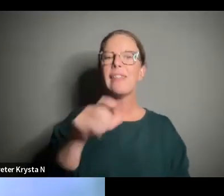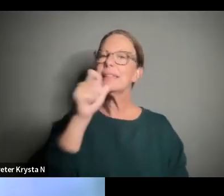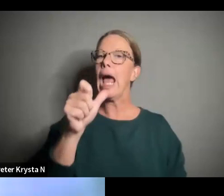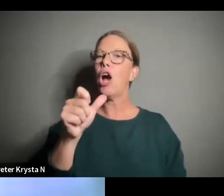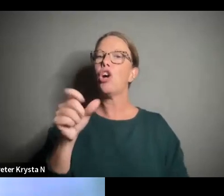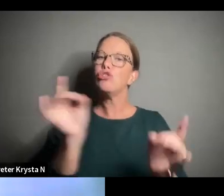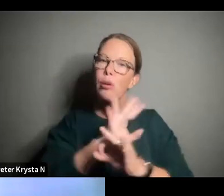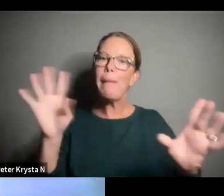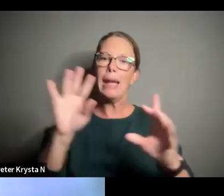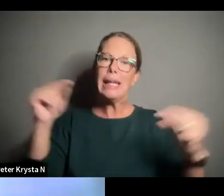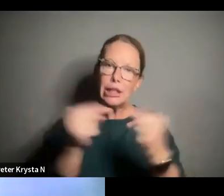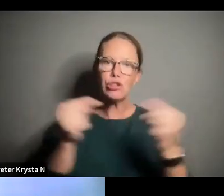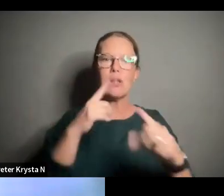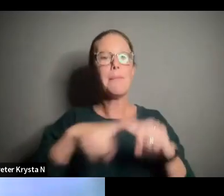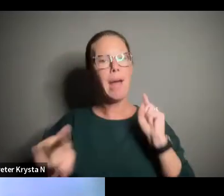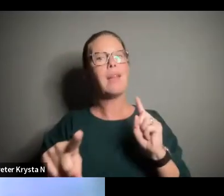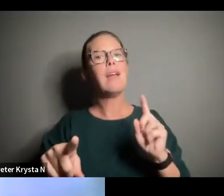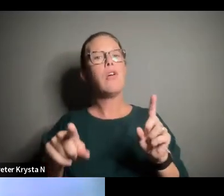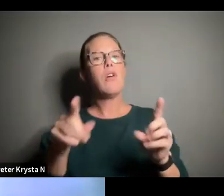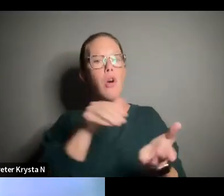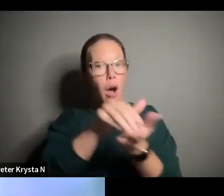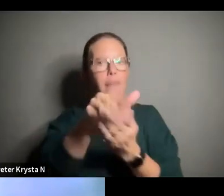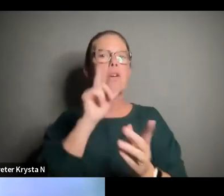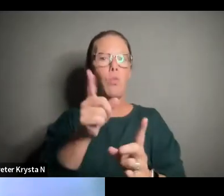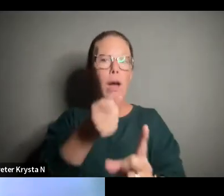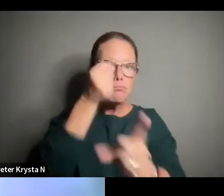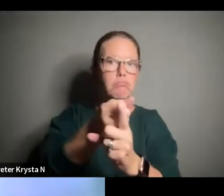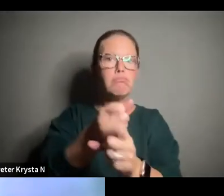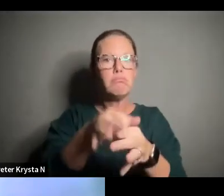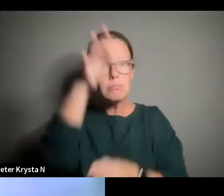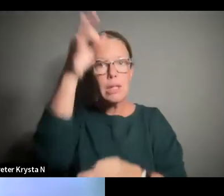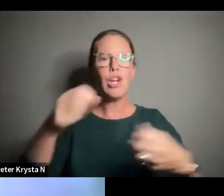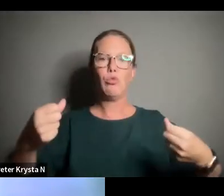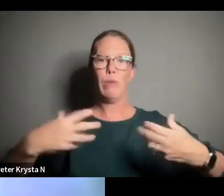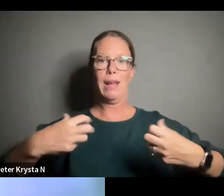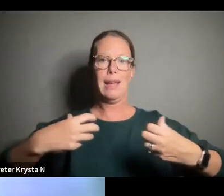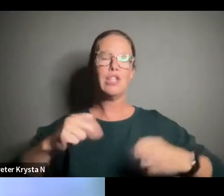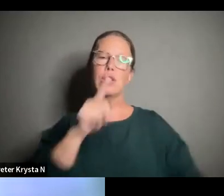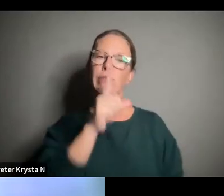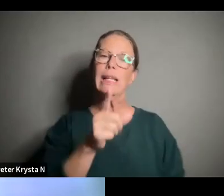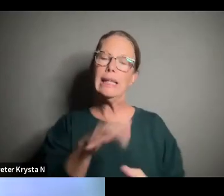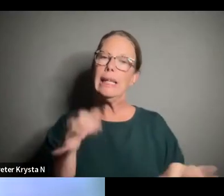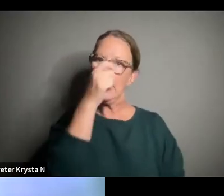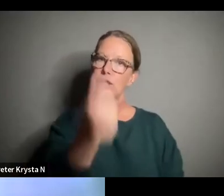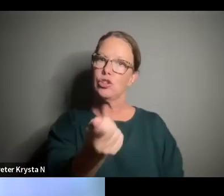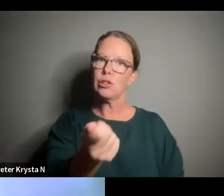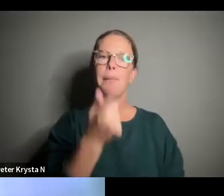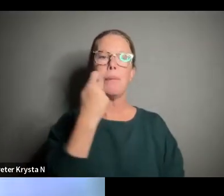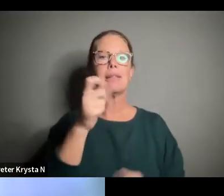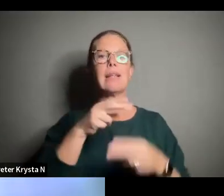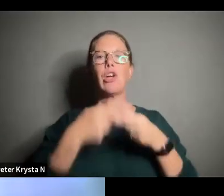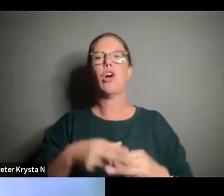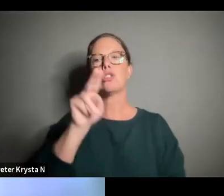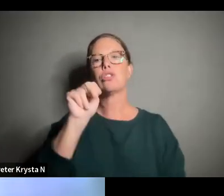cord injury, but many times that also disrupts what occurred. And radiation is very interesting. Radiation causes a neuropathy.